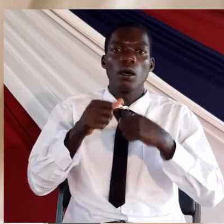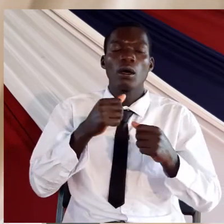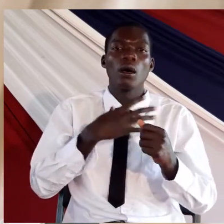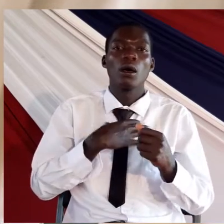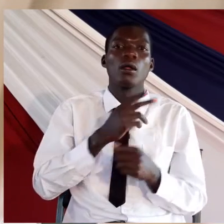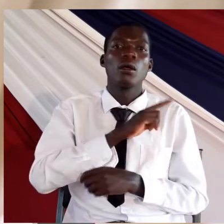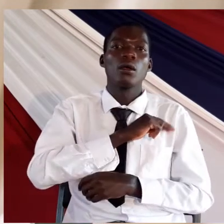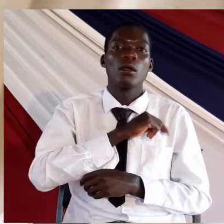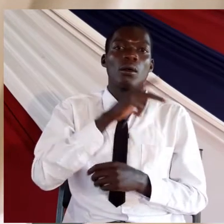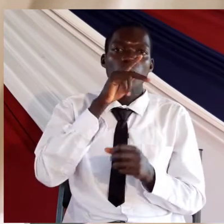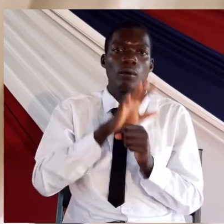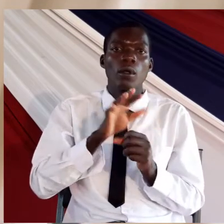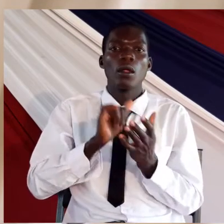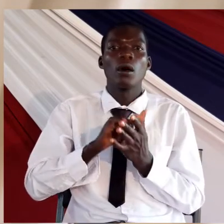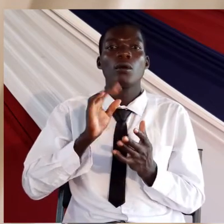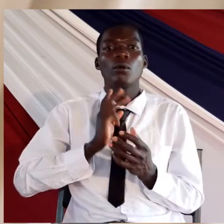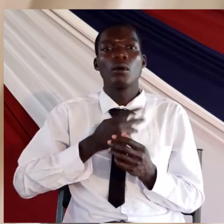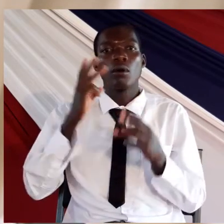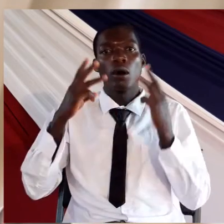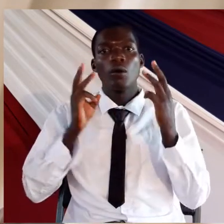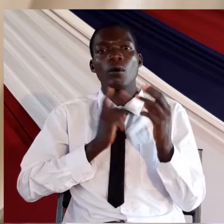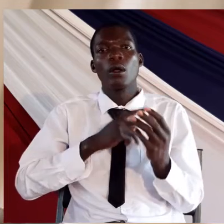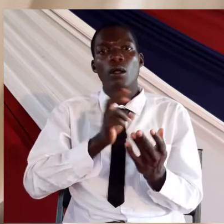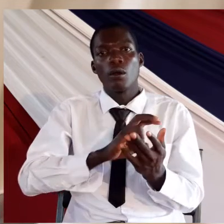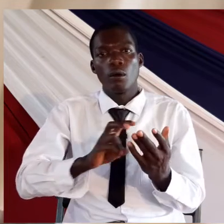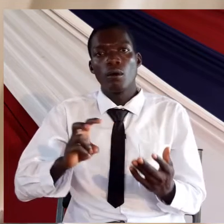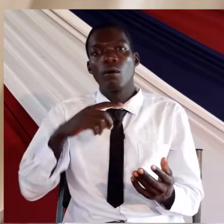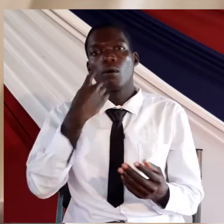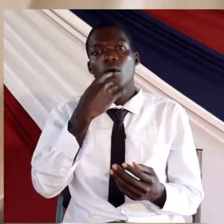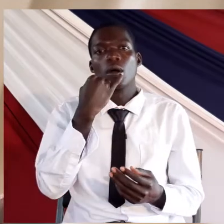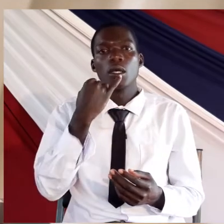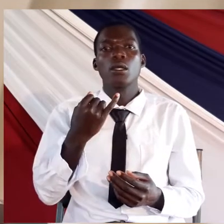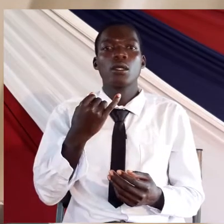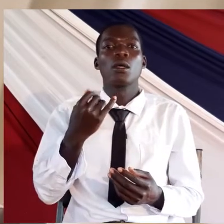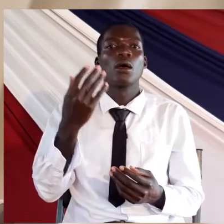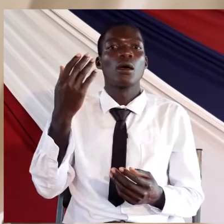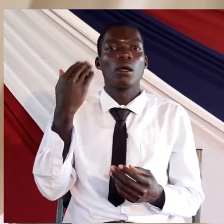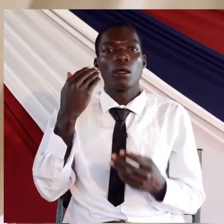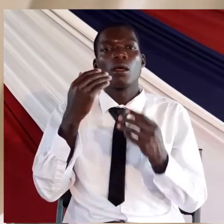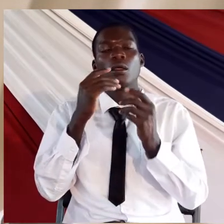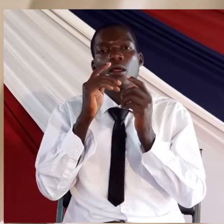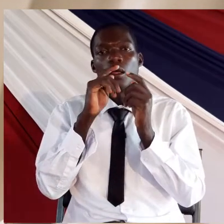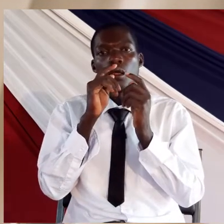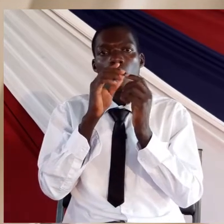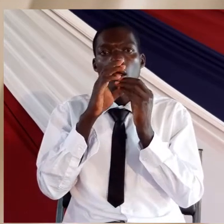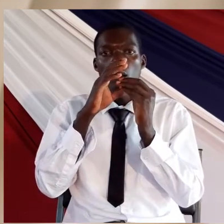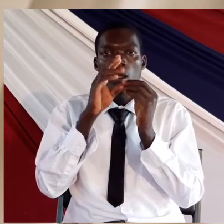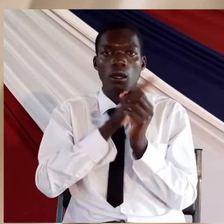nature. Amen. But the moment we widen it, we will look at who is behind nature, who Amen.